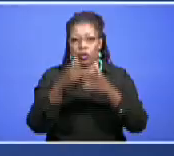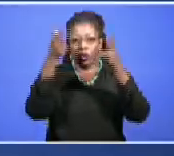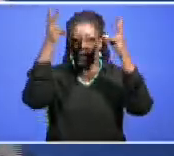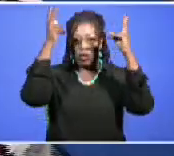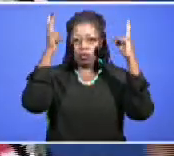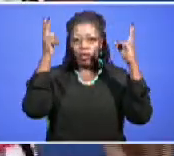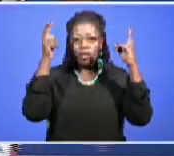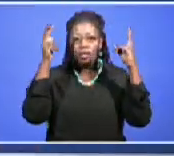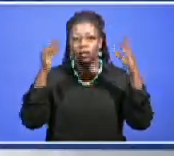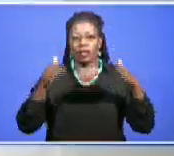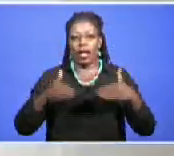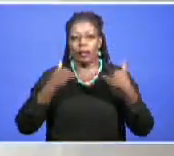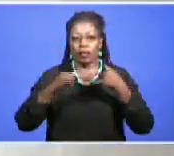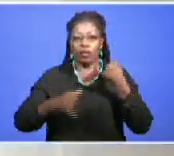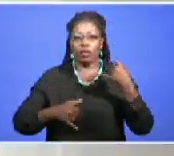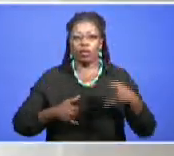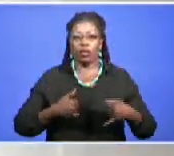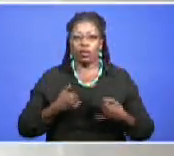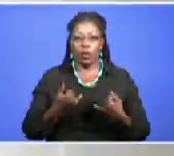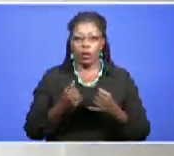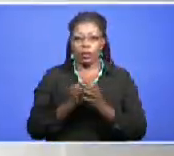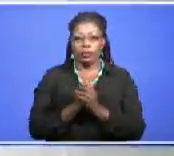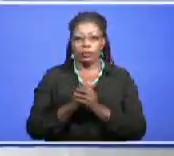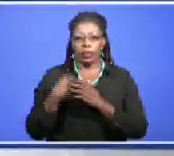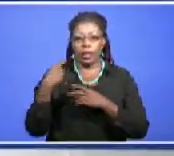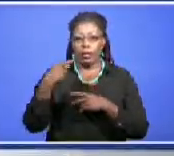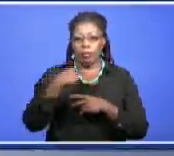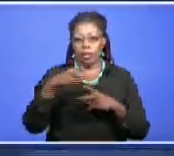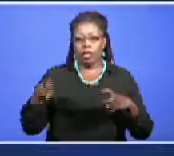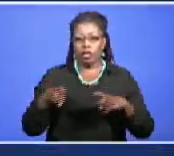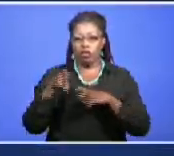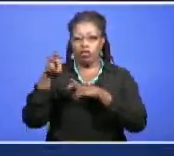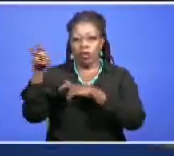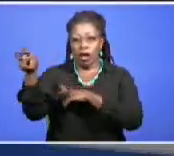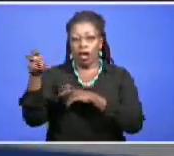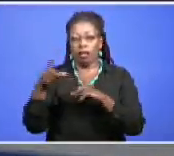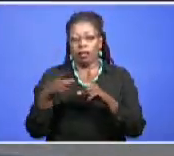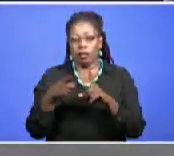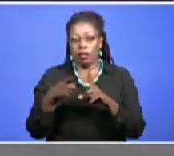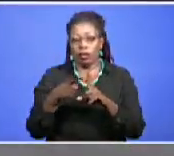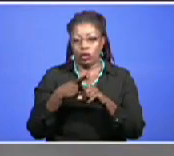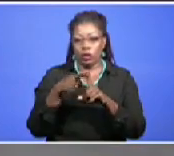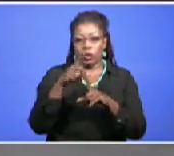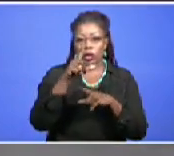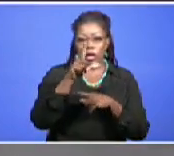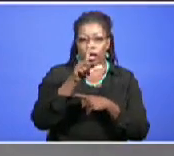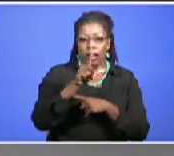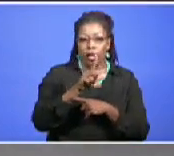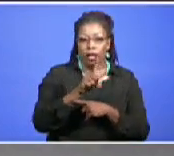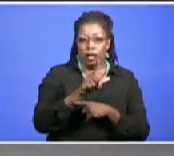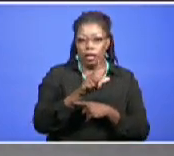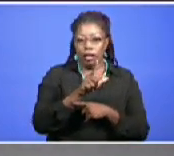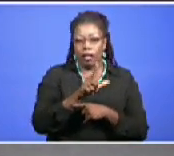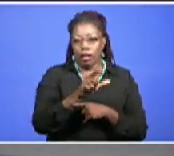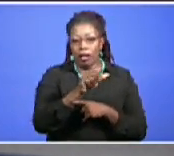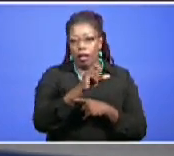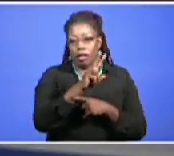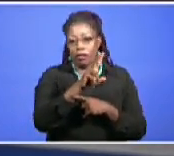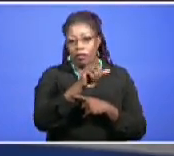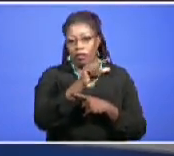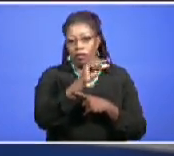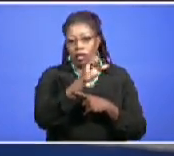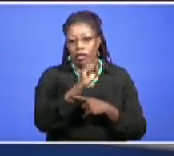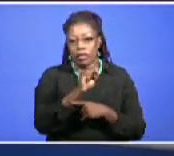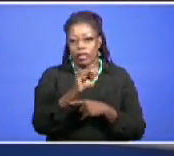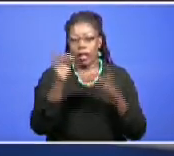joy. Me traveling to Las Vegas, competing in the Bahamas, it was just amazing,